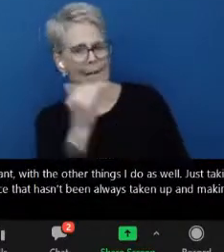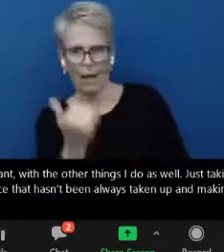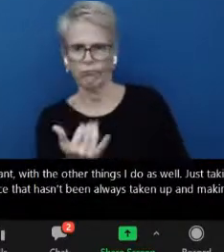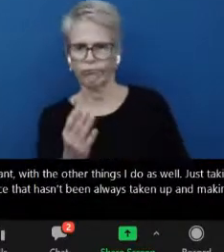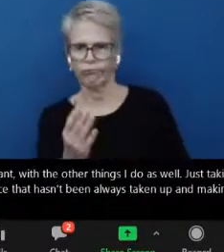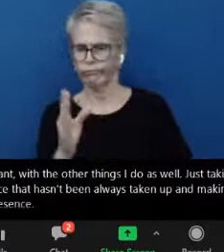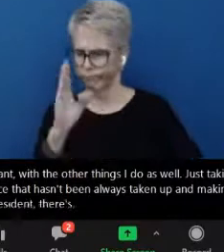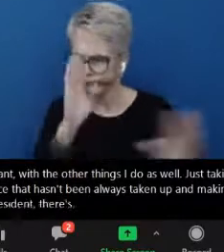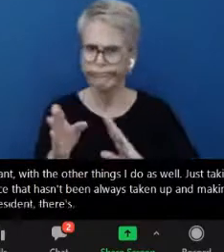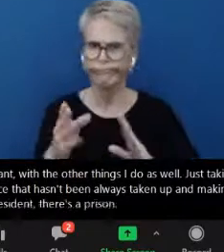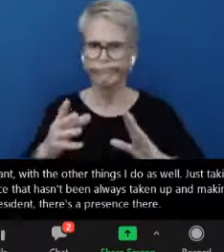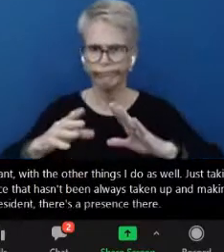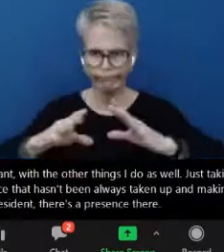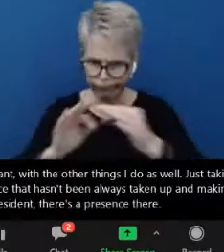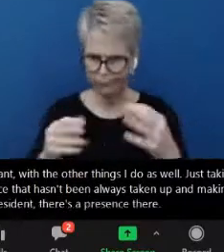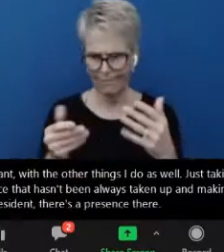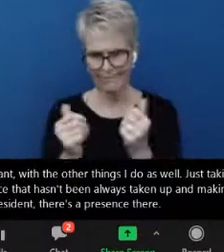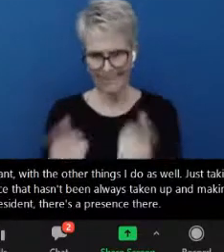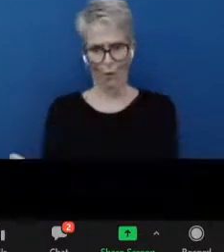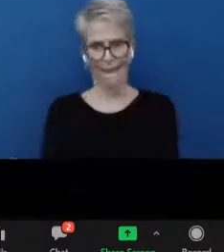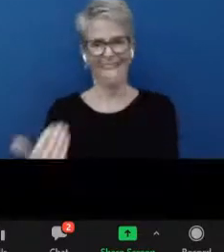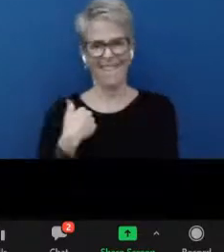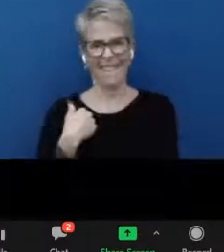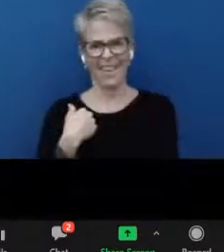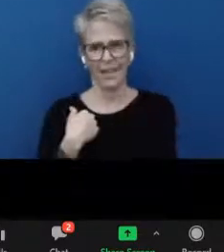present, there's a presence there. And